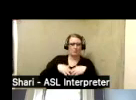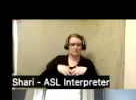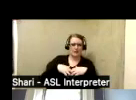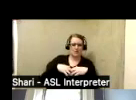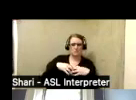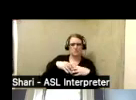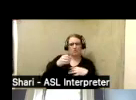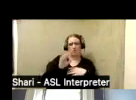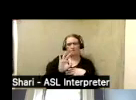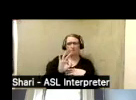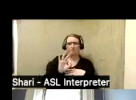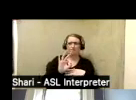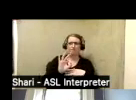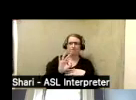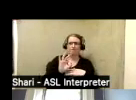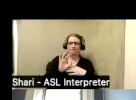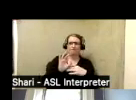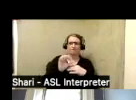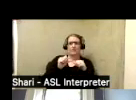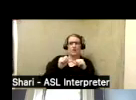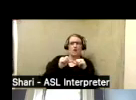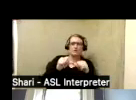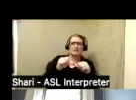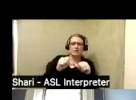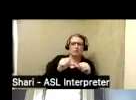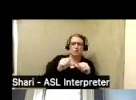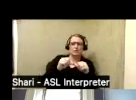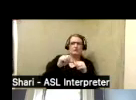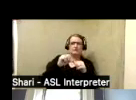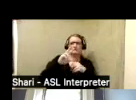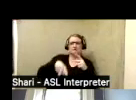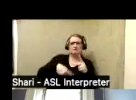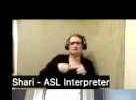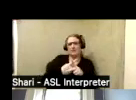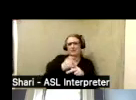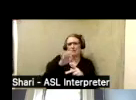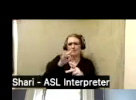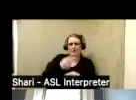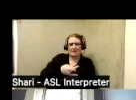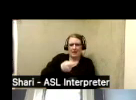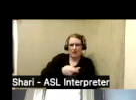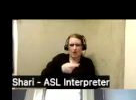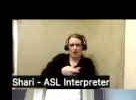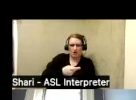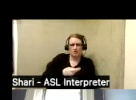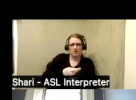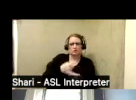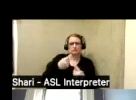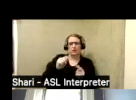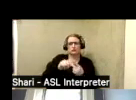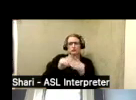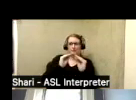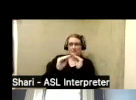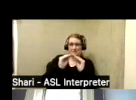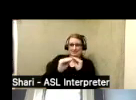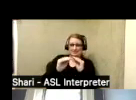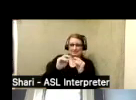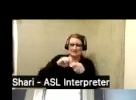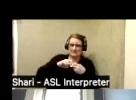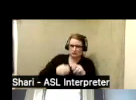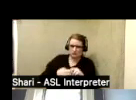of continuity of care is what they've come to call the attempt to kind of patch this problem.